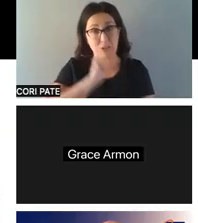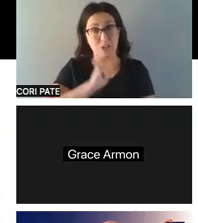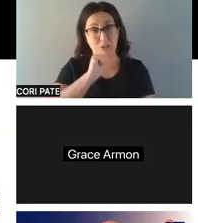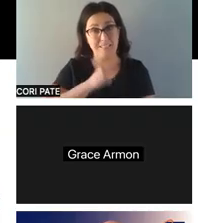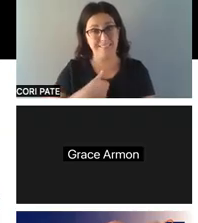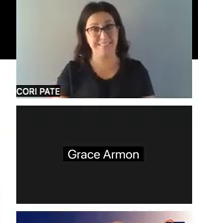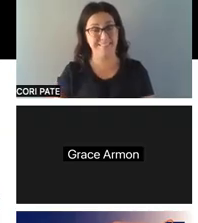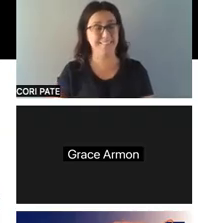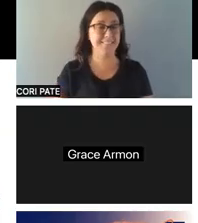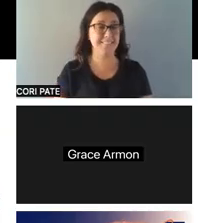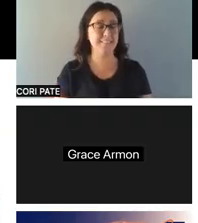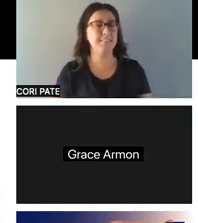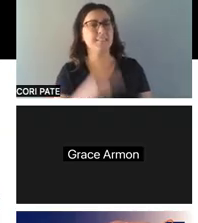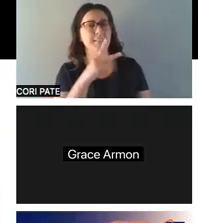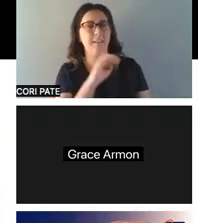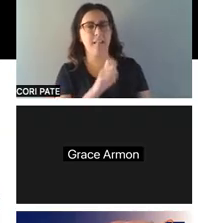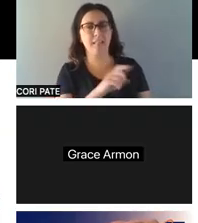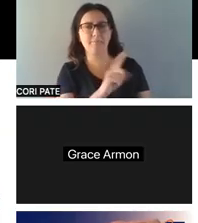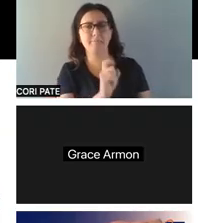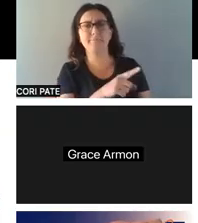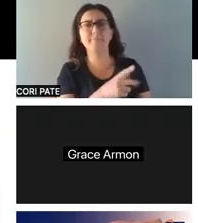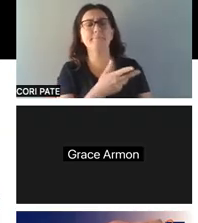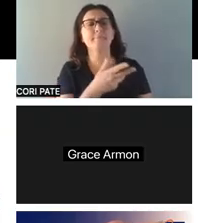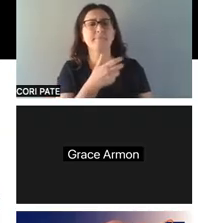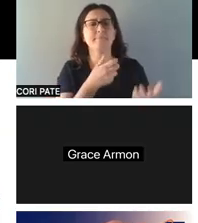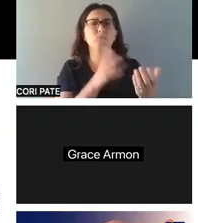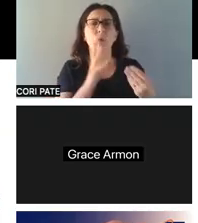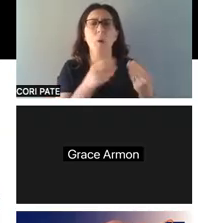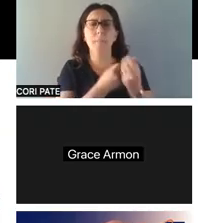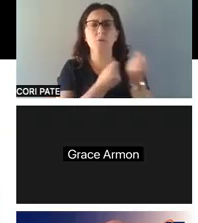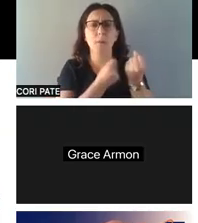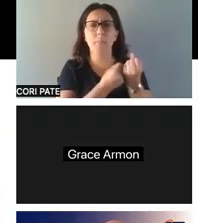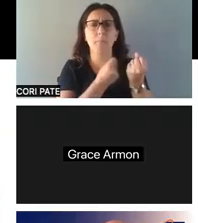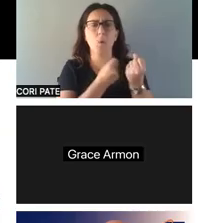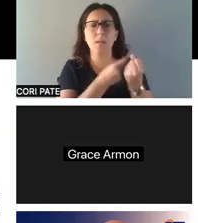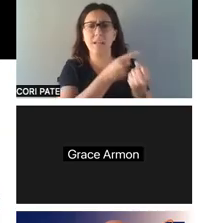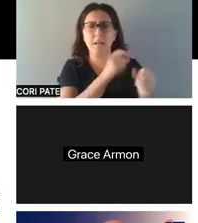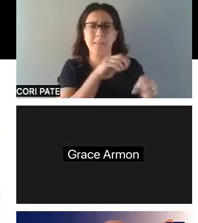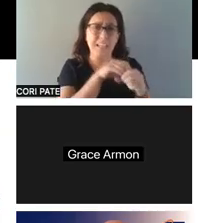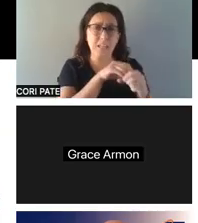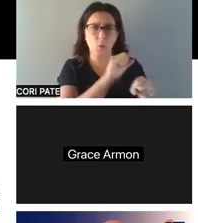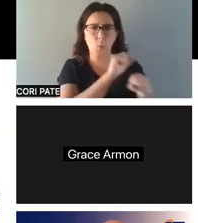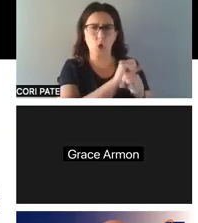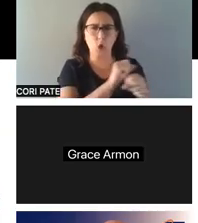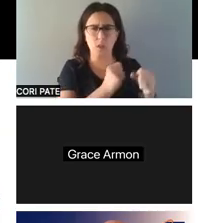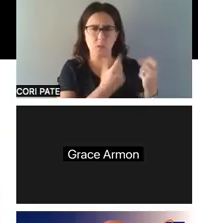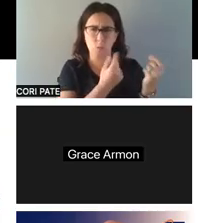And when it comes to supporting him, in his employment site, after the fact, what kind of things have you been doing?